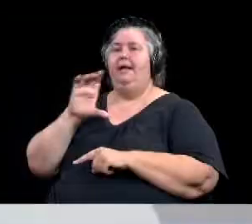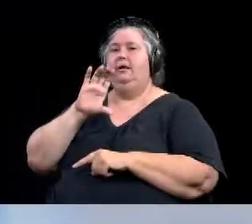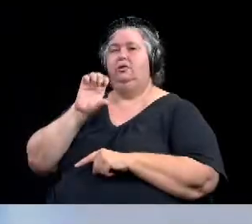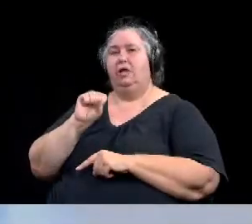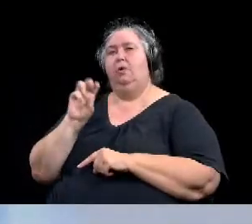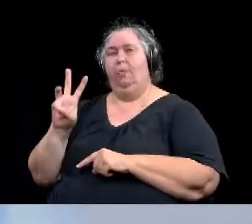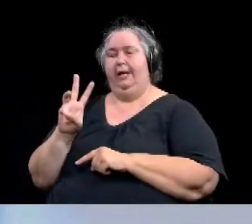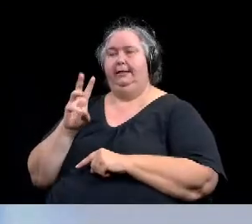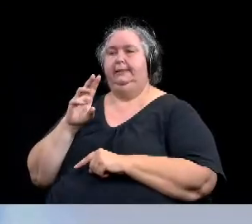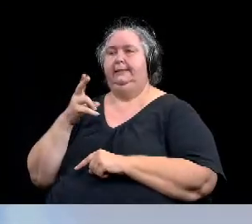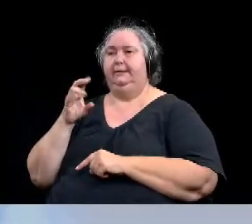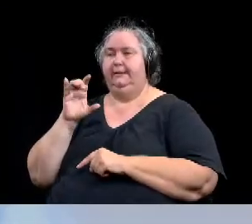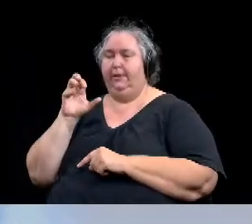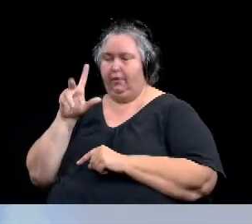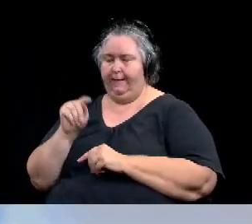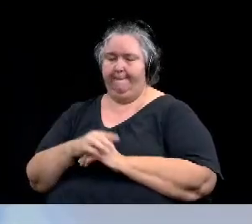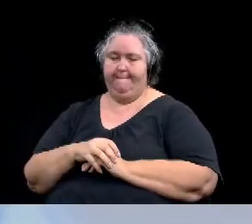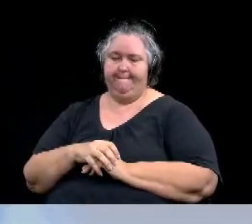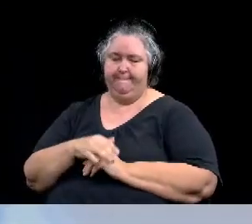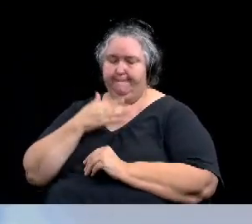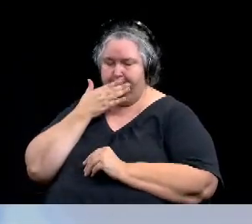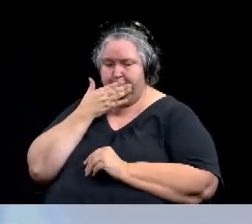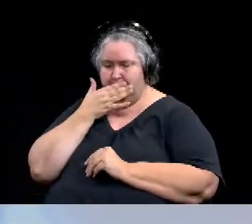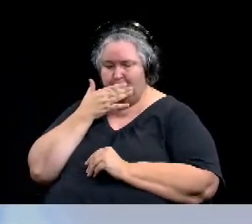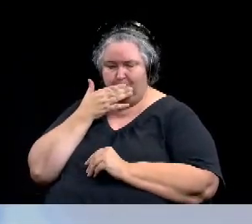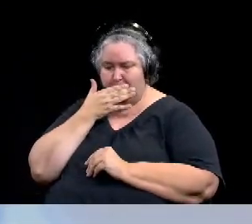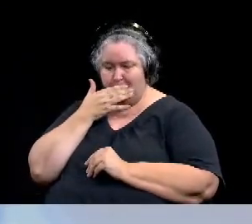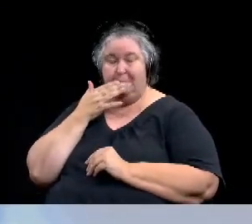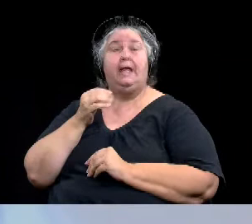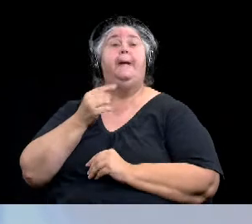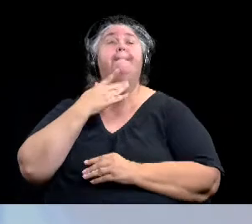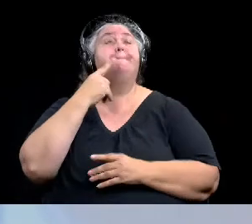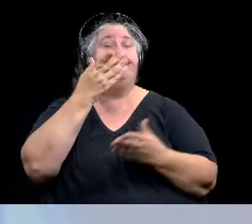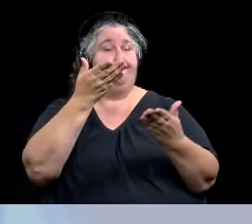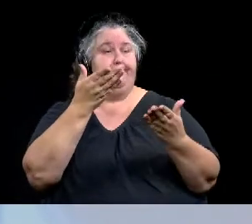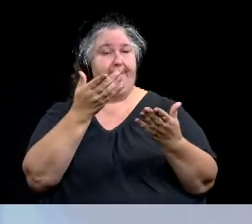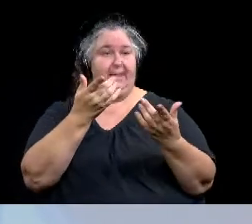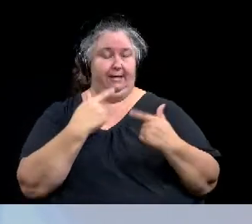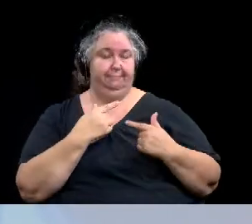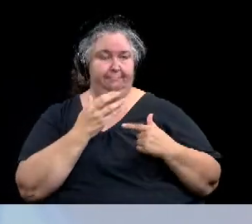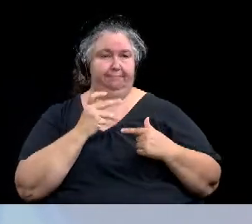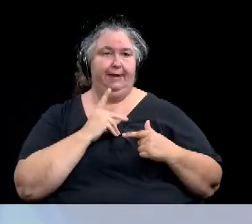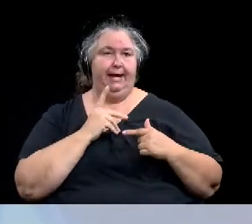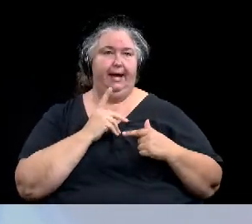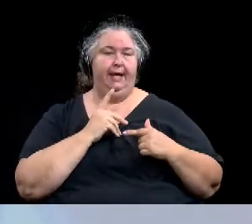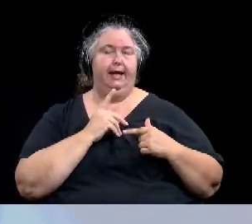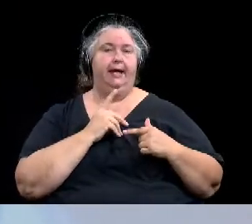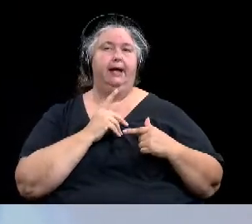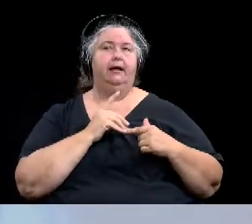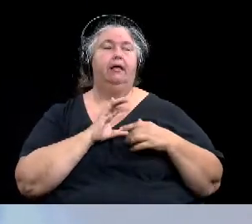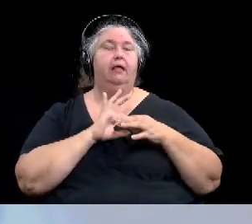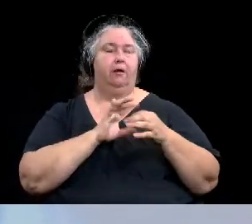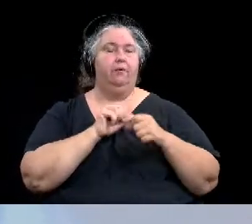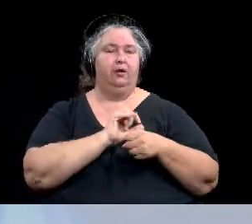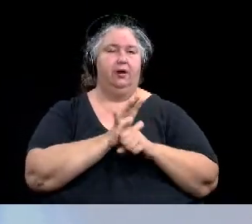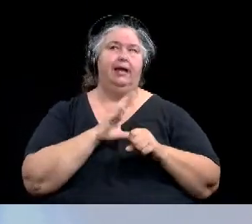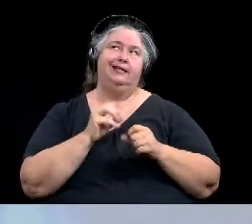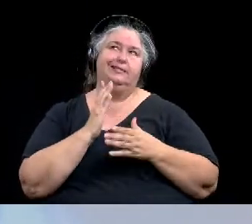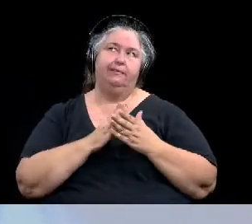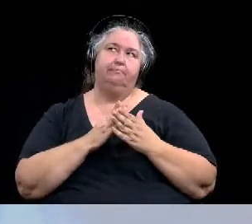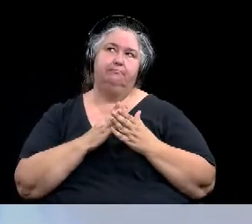Good afternoon. Thanks for having me back. Just a few comments related to COVID and some encouraging words and some sobering